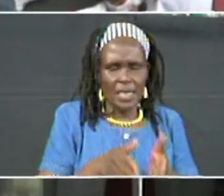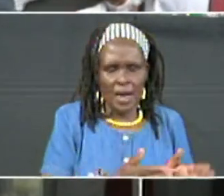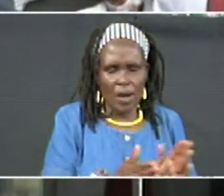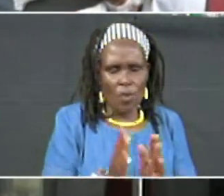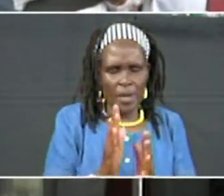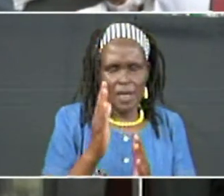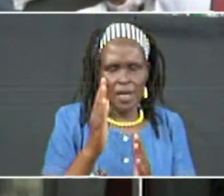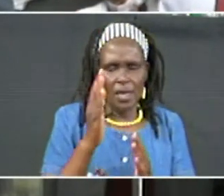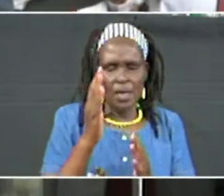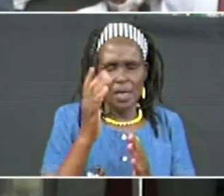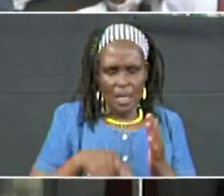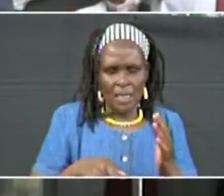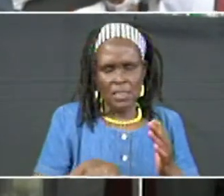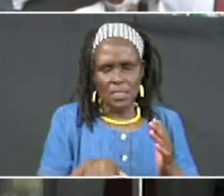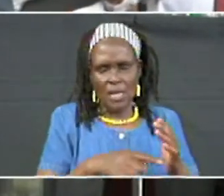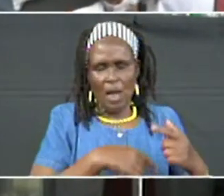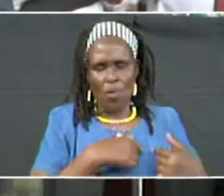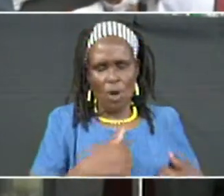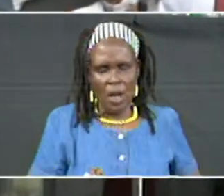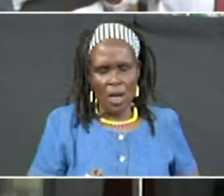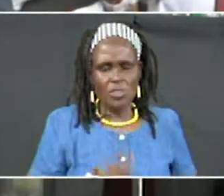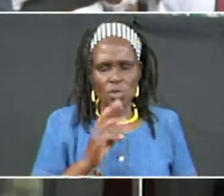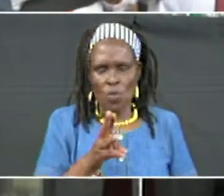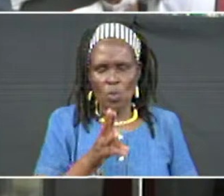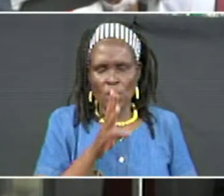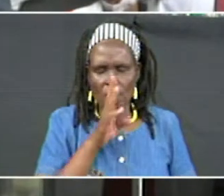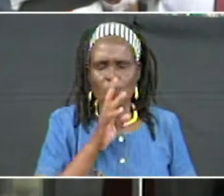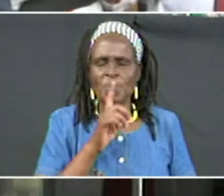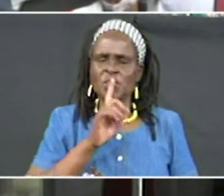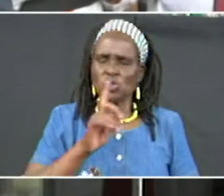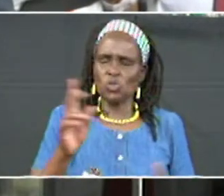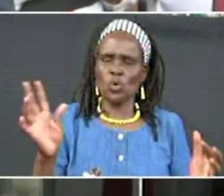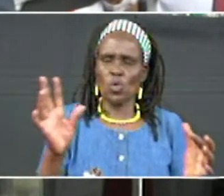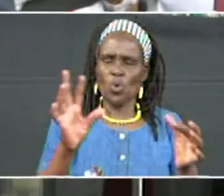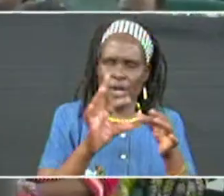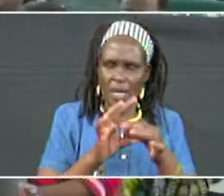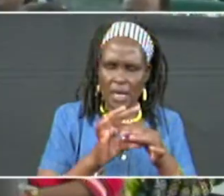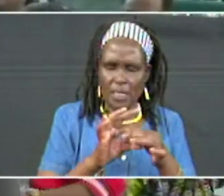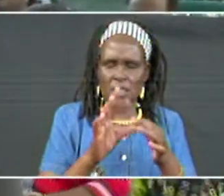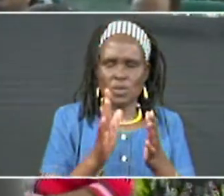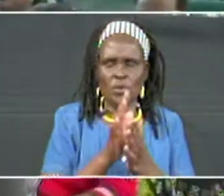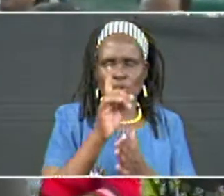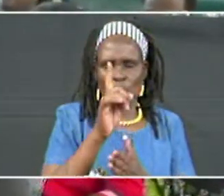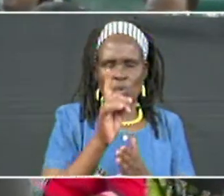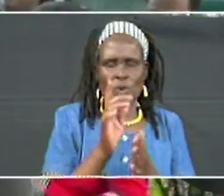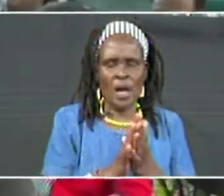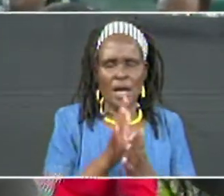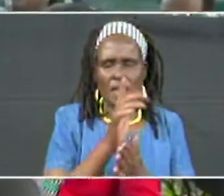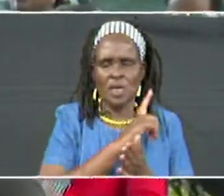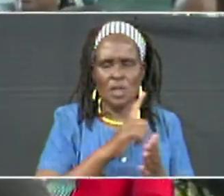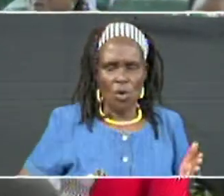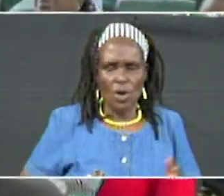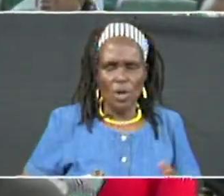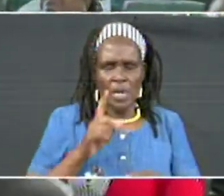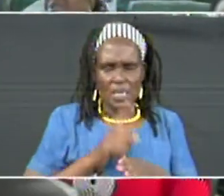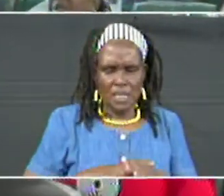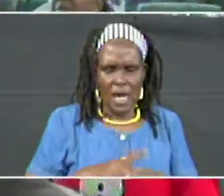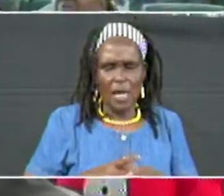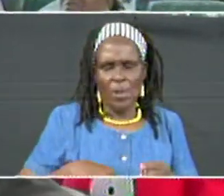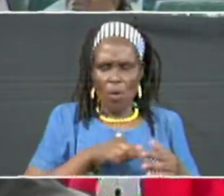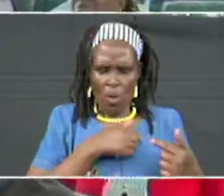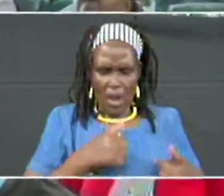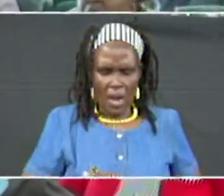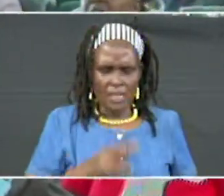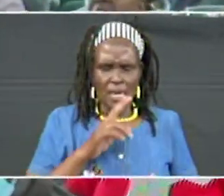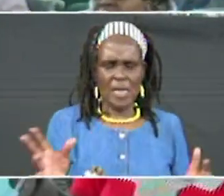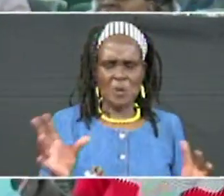our hearts will be so connected with you. And that, Lord, when our hearts are so connected with